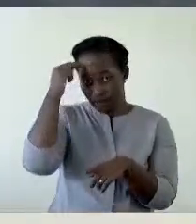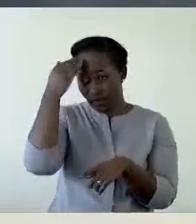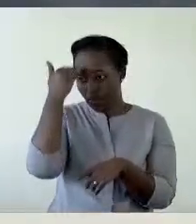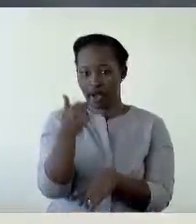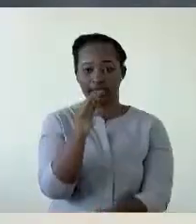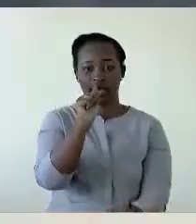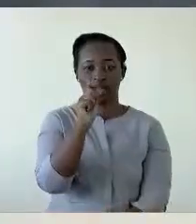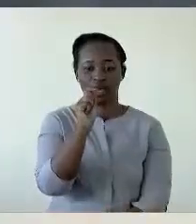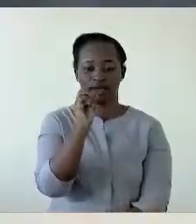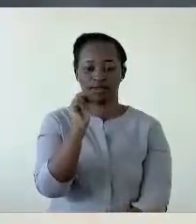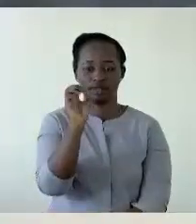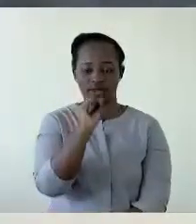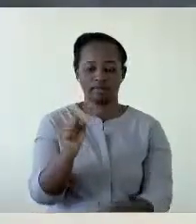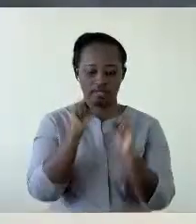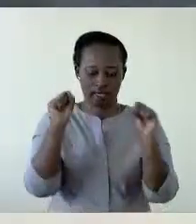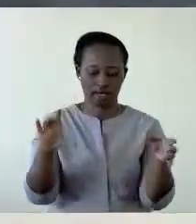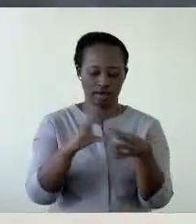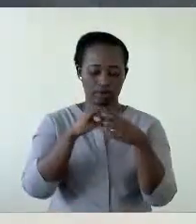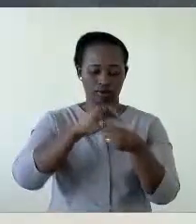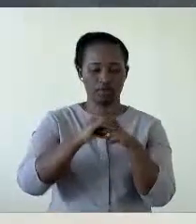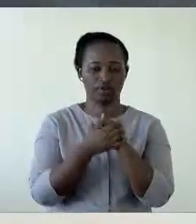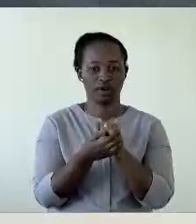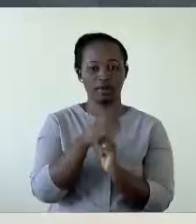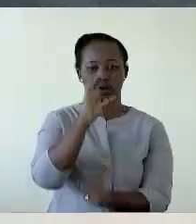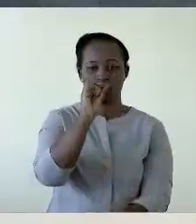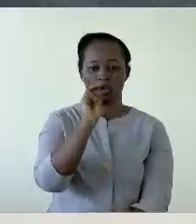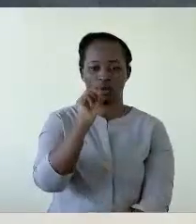form compounds or molecules.